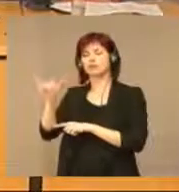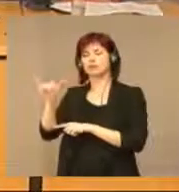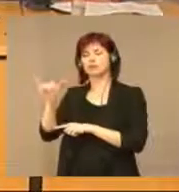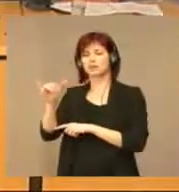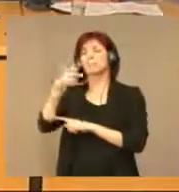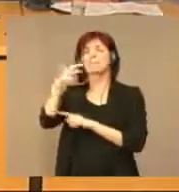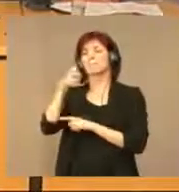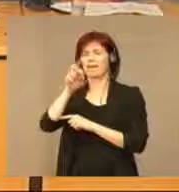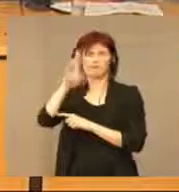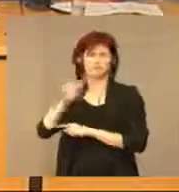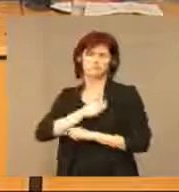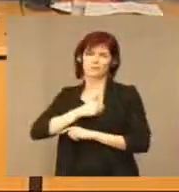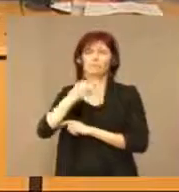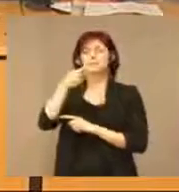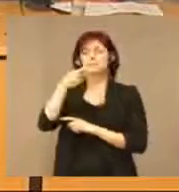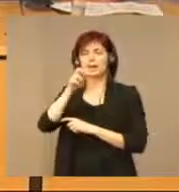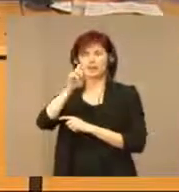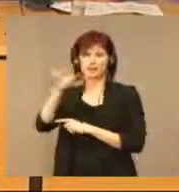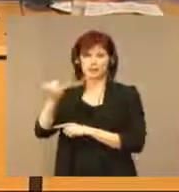video.